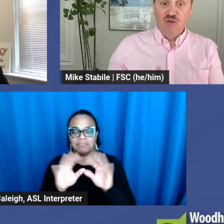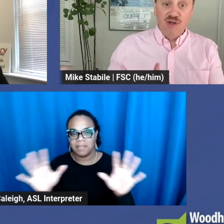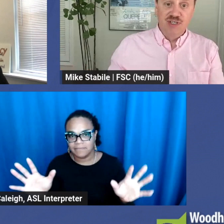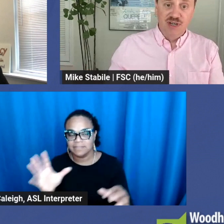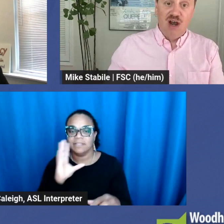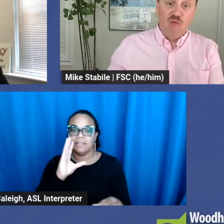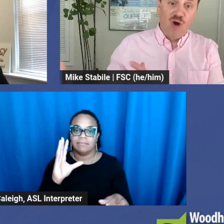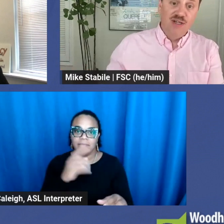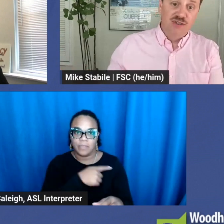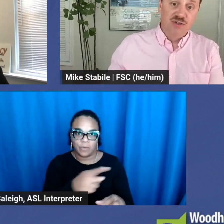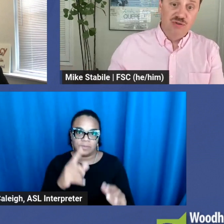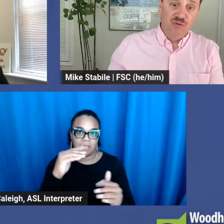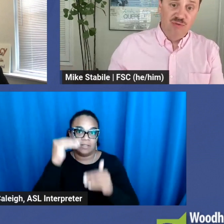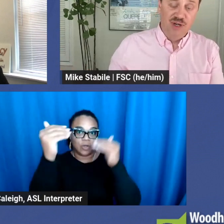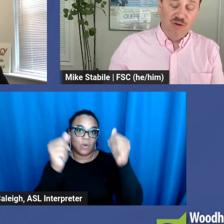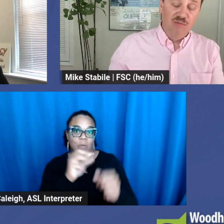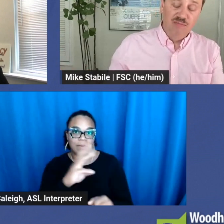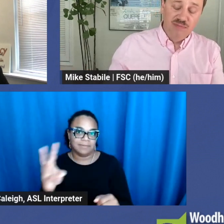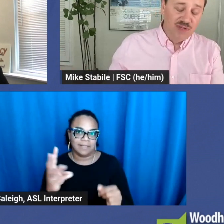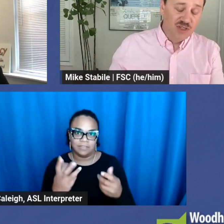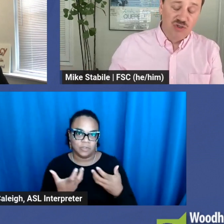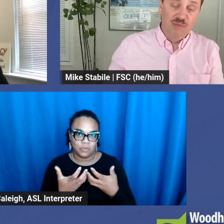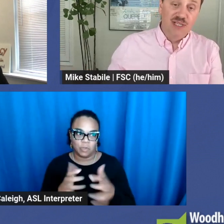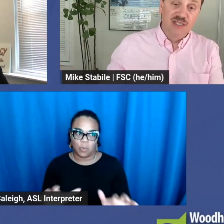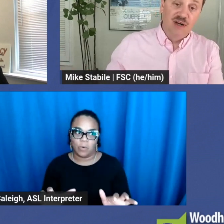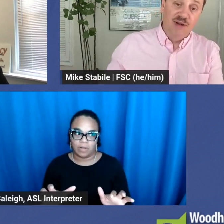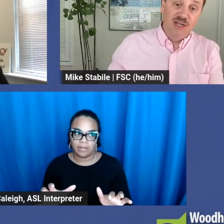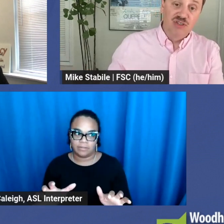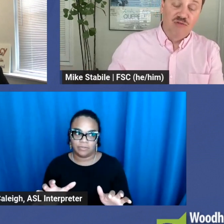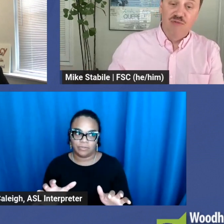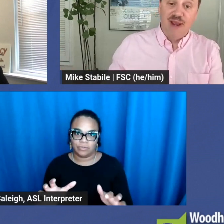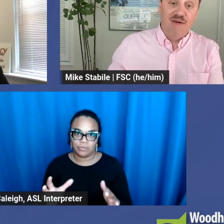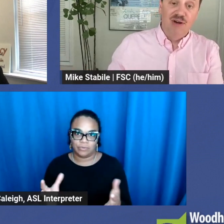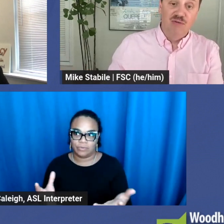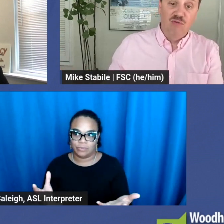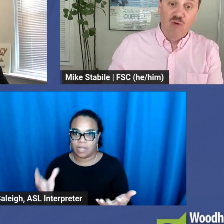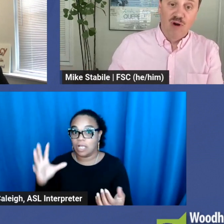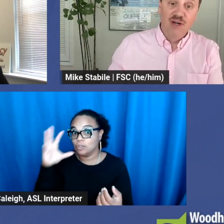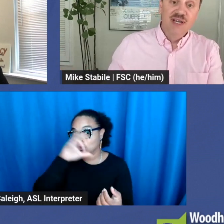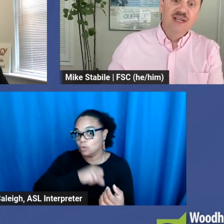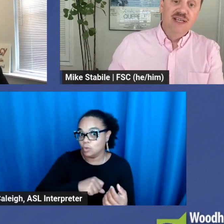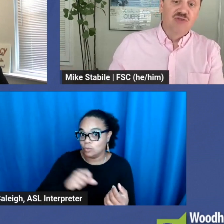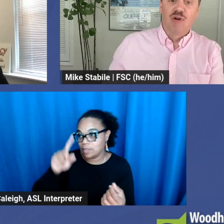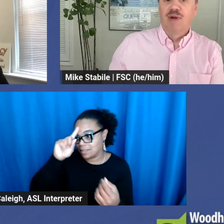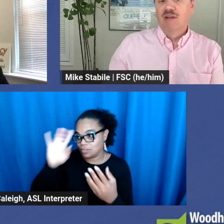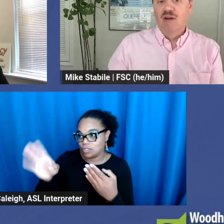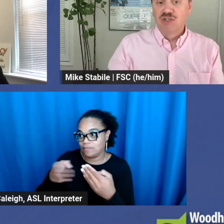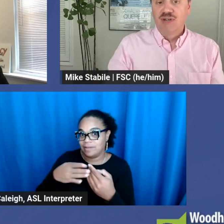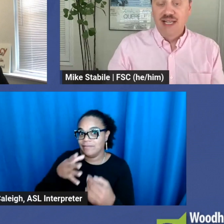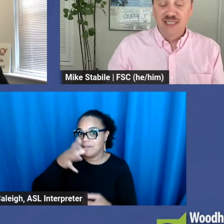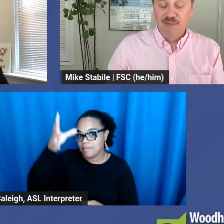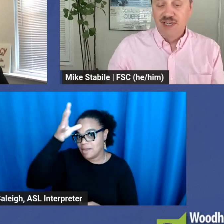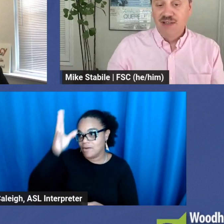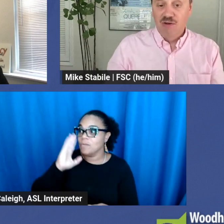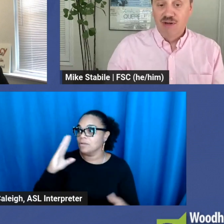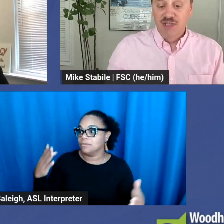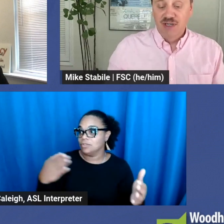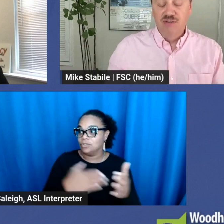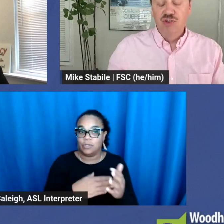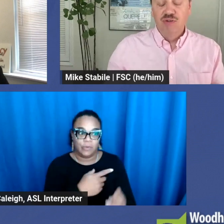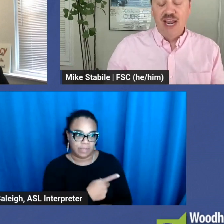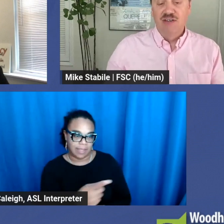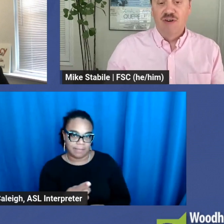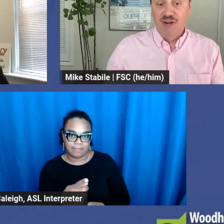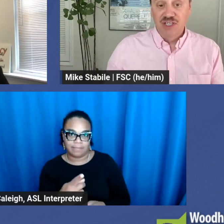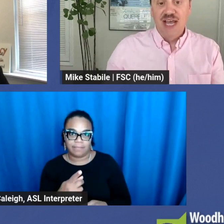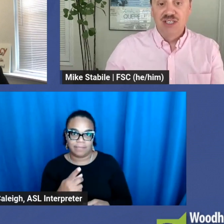sites are going to not want to, assume that, a conservative parent is going to bring a lawsuit against them, and they're going to